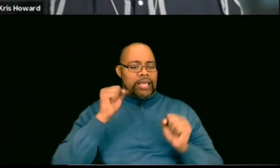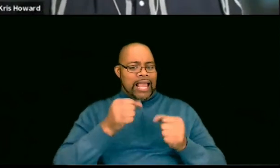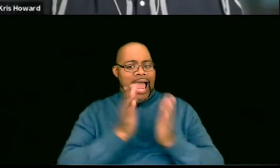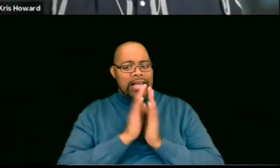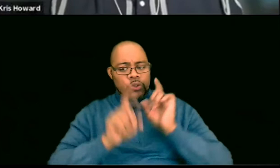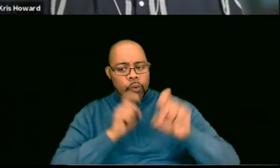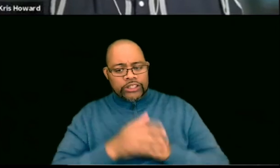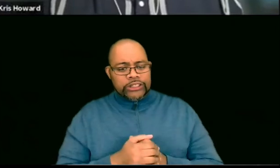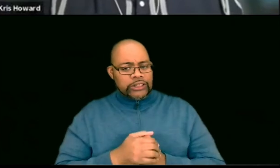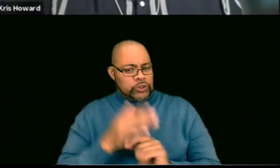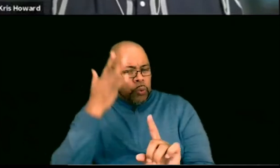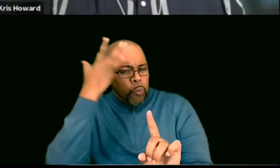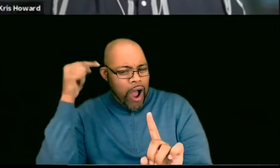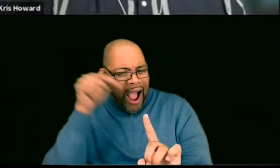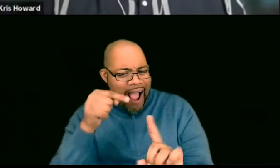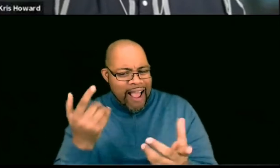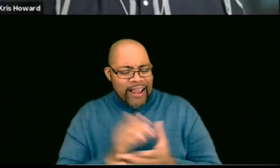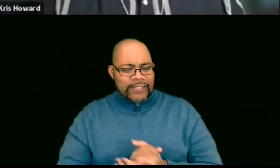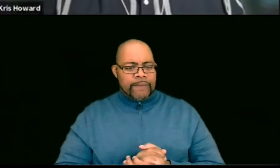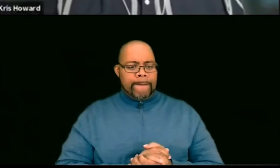and we get to ask questions, why?